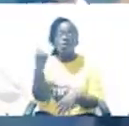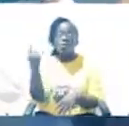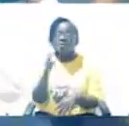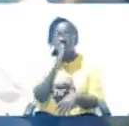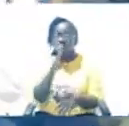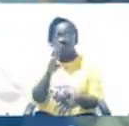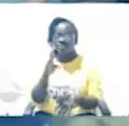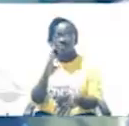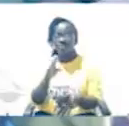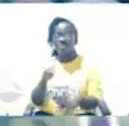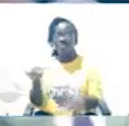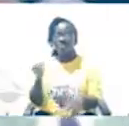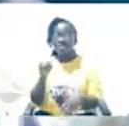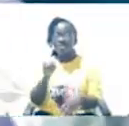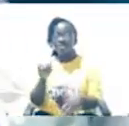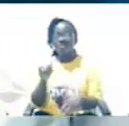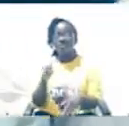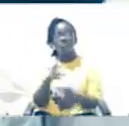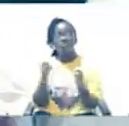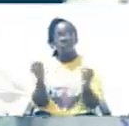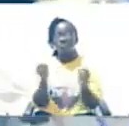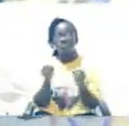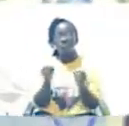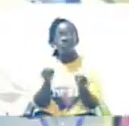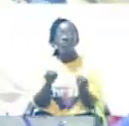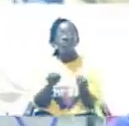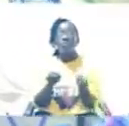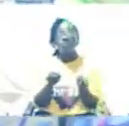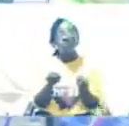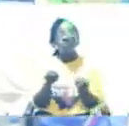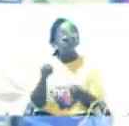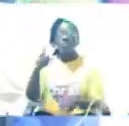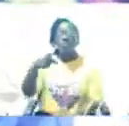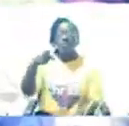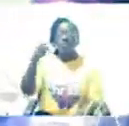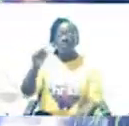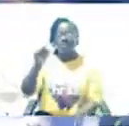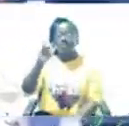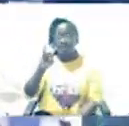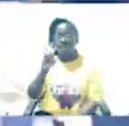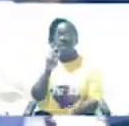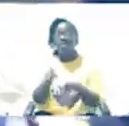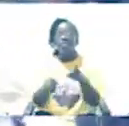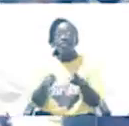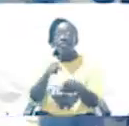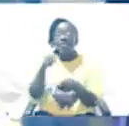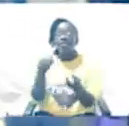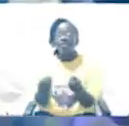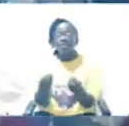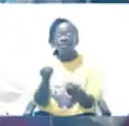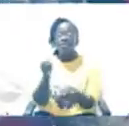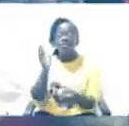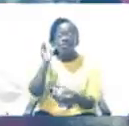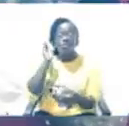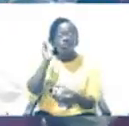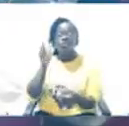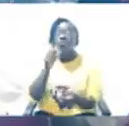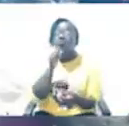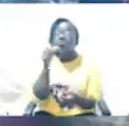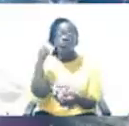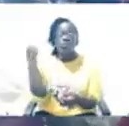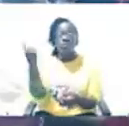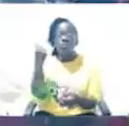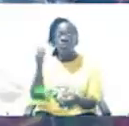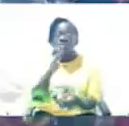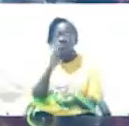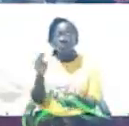it up again. Yes, Ashantiman will not always be like this. Yes, God will rise again. Yes,